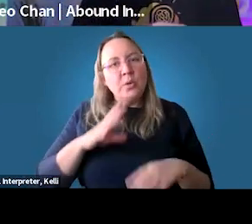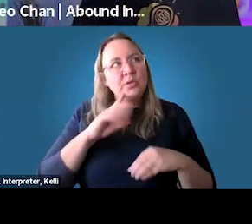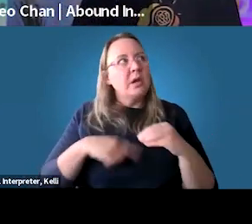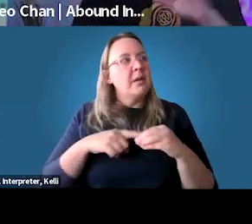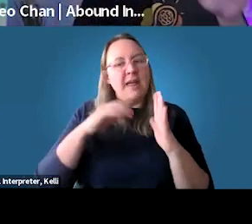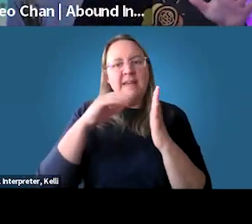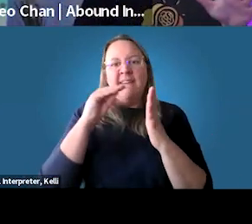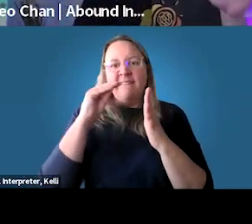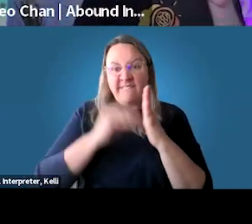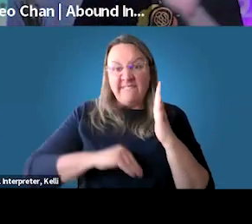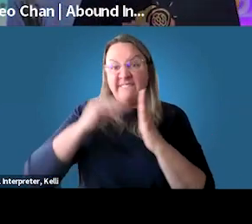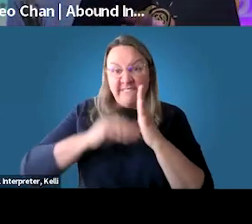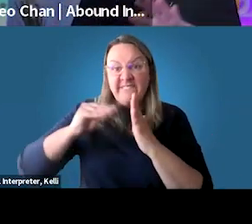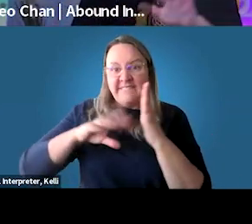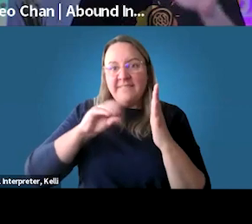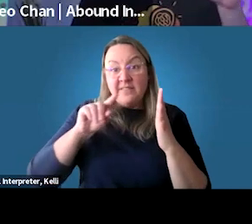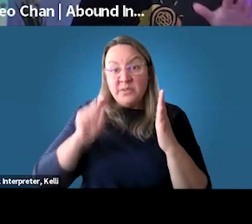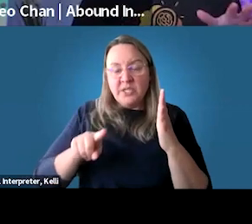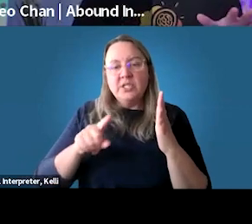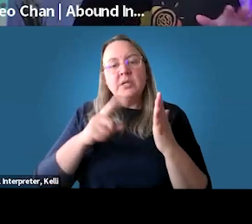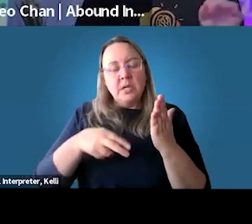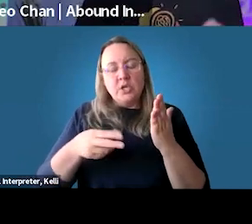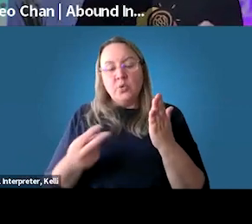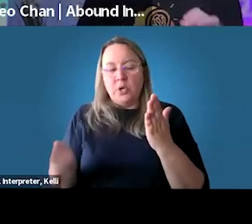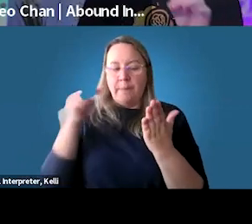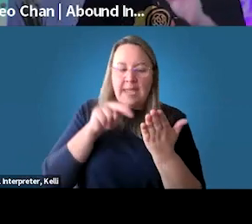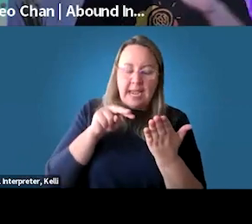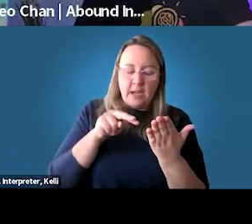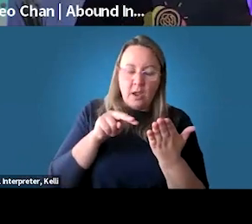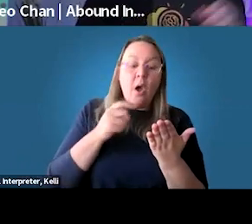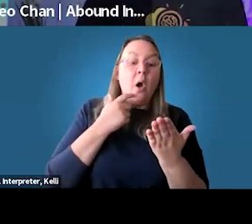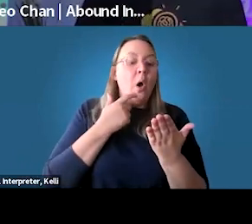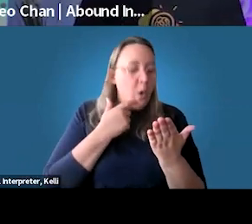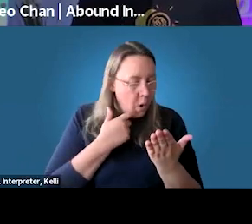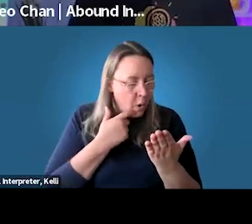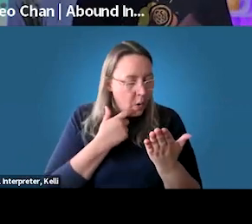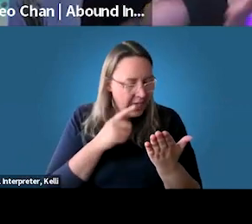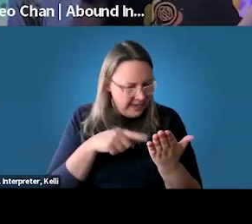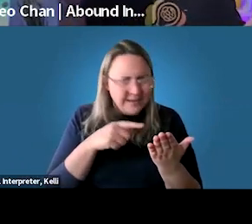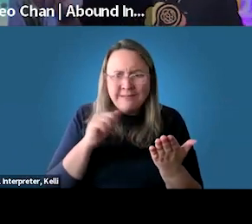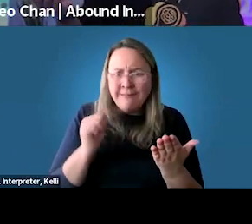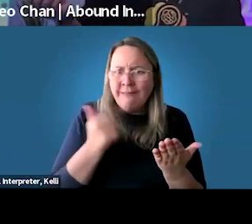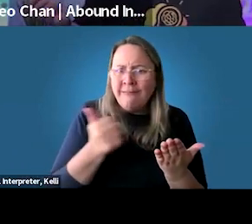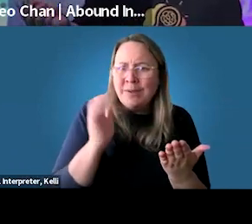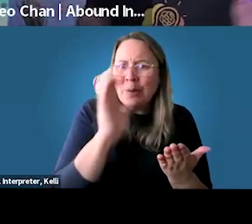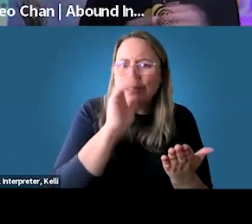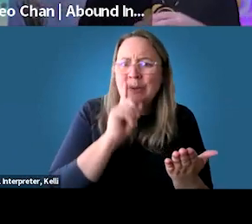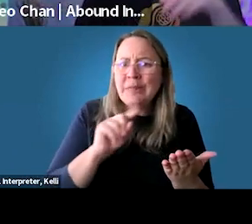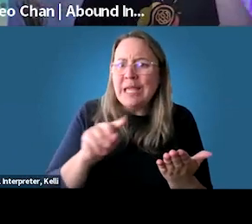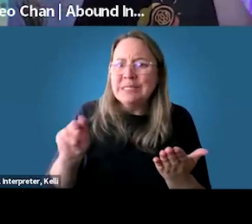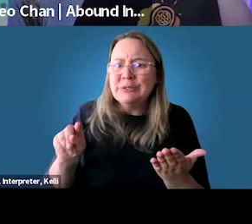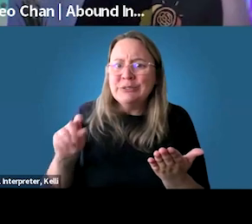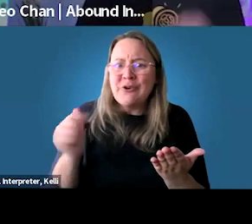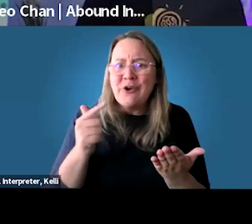list of 50 questions, what I'd like you to do is to review the 50 questions that you came up with and then go explore the answers. You can explore all of the answers to all of them,